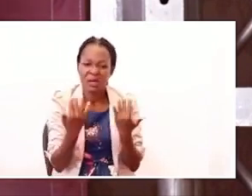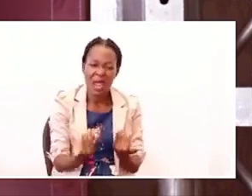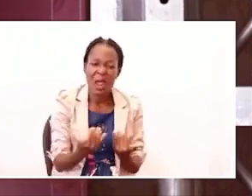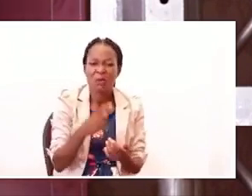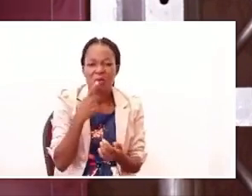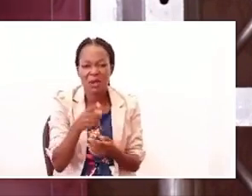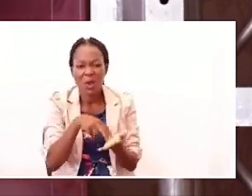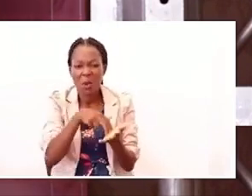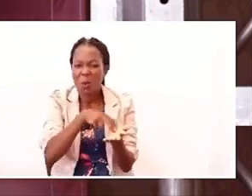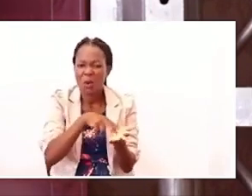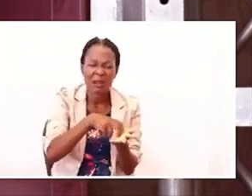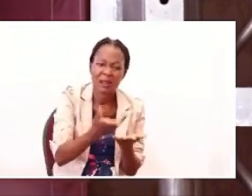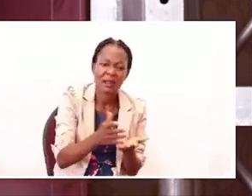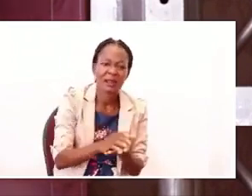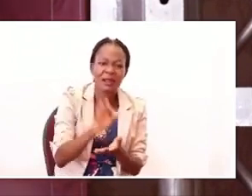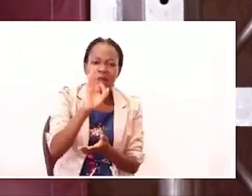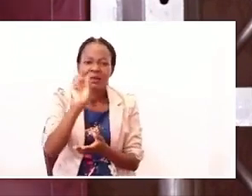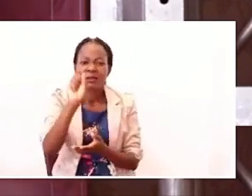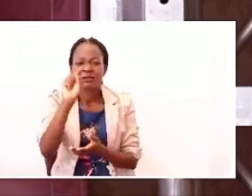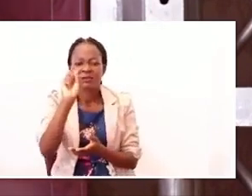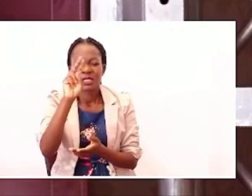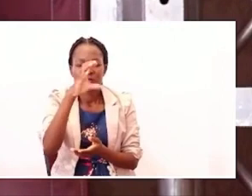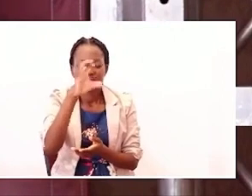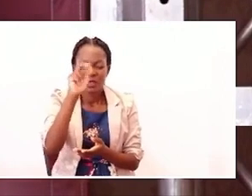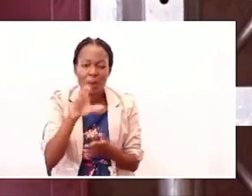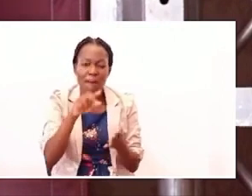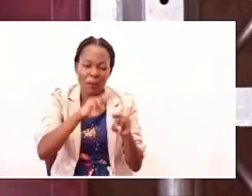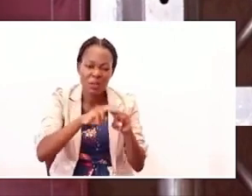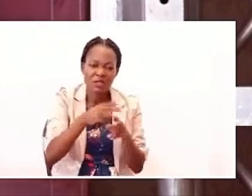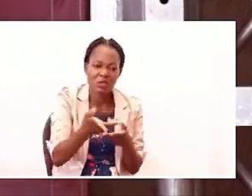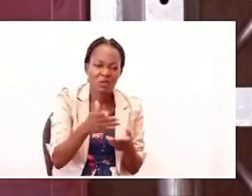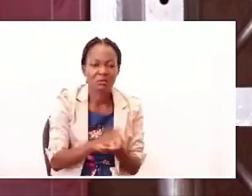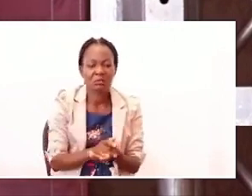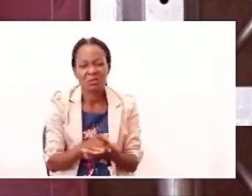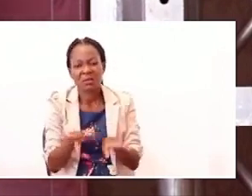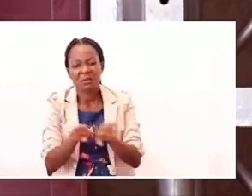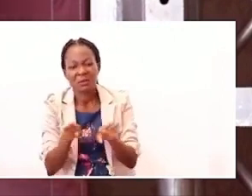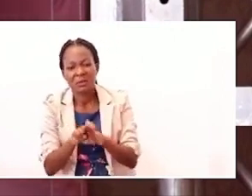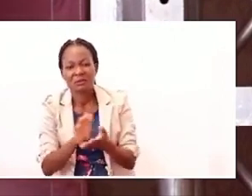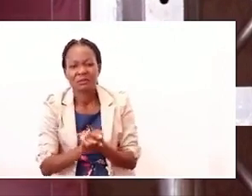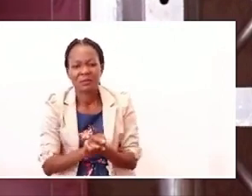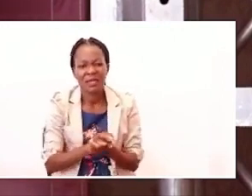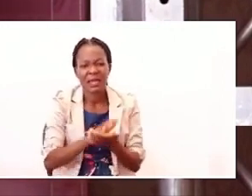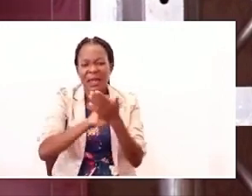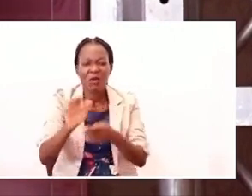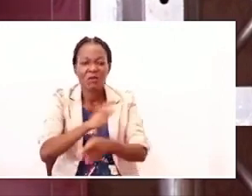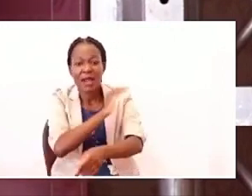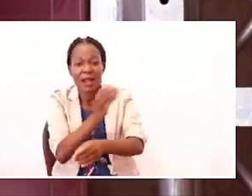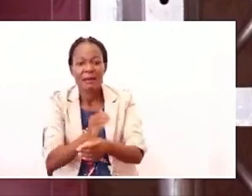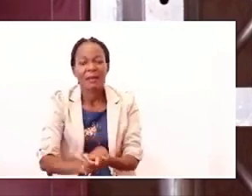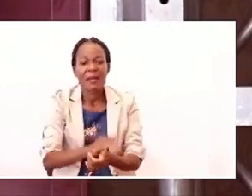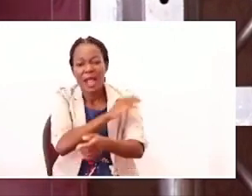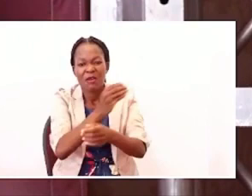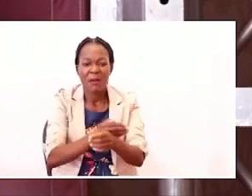fiscal positions, a compromise on the ability or capacity of state governments to deliver on